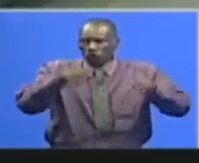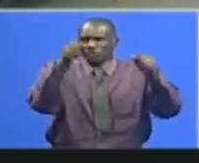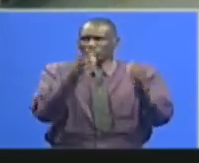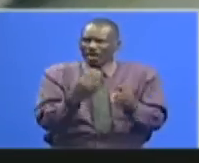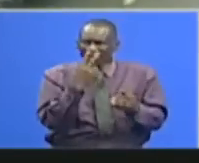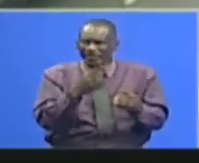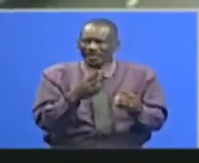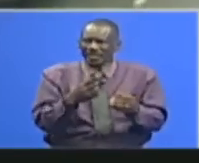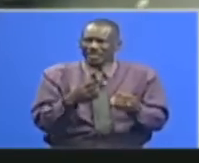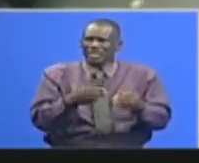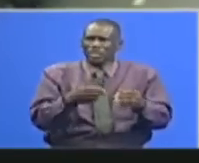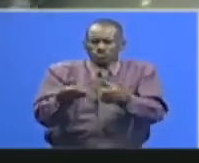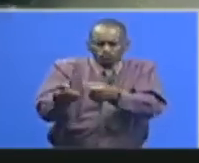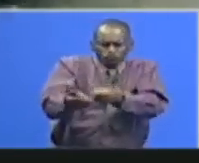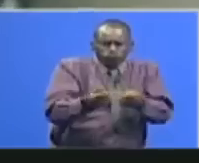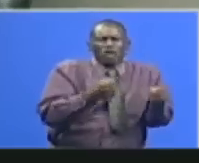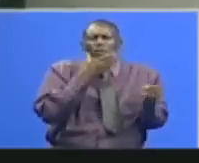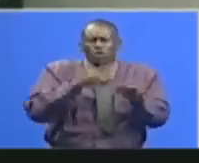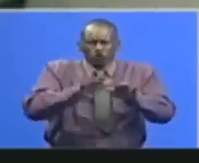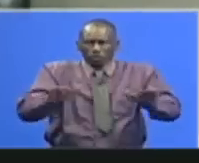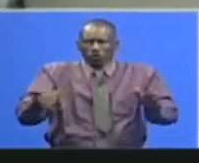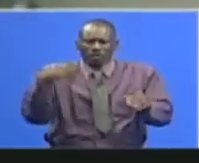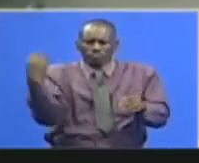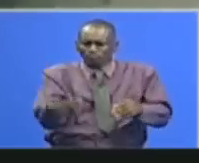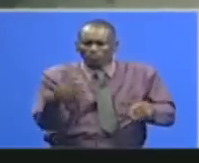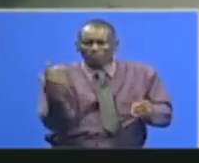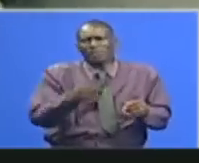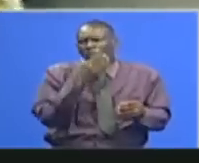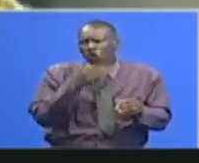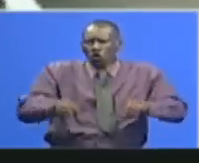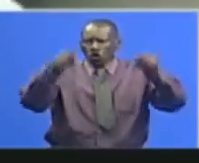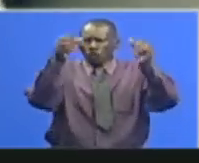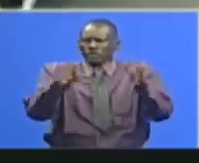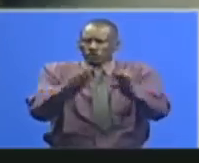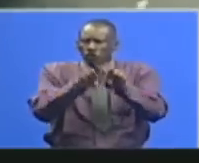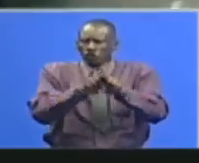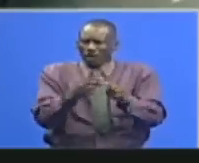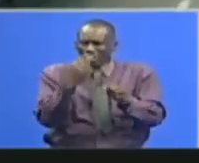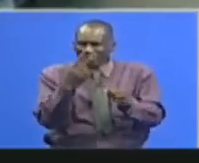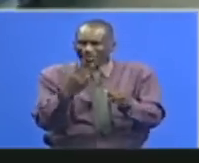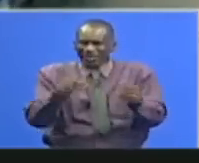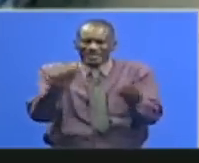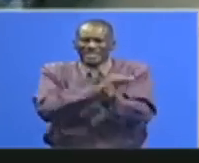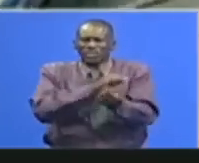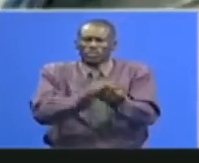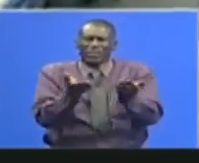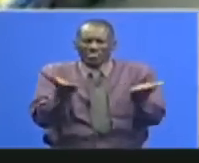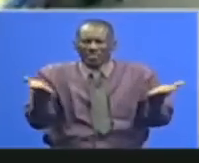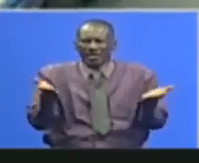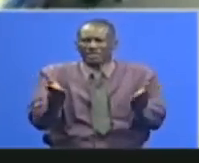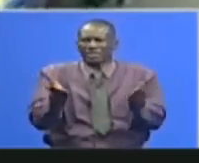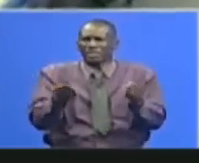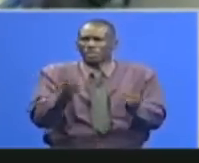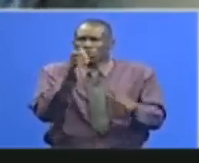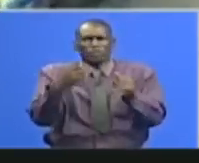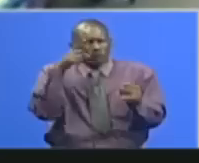seen dragging a man on the ground while clobbering him. The officers are also captured destroying produce believed to be